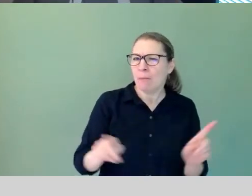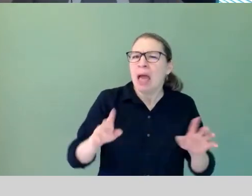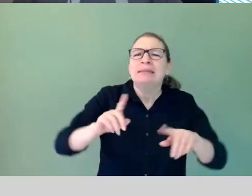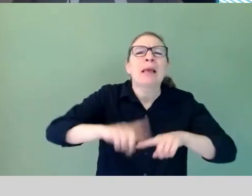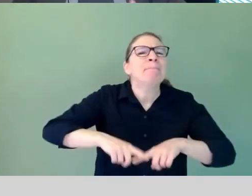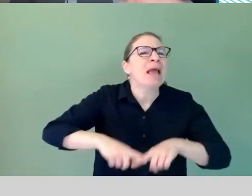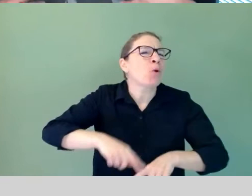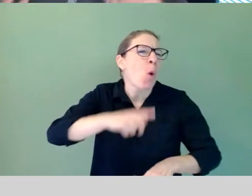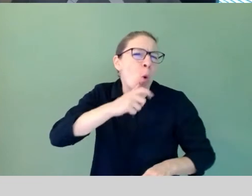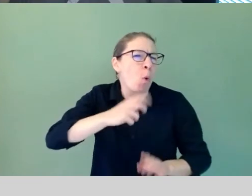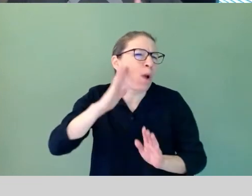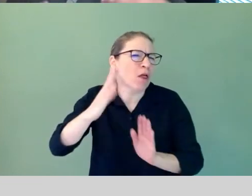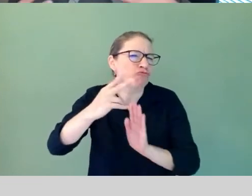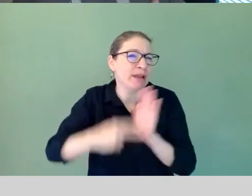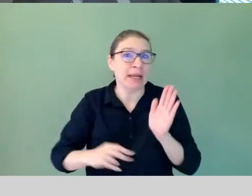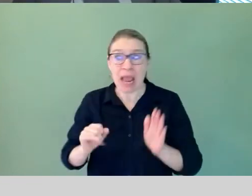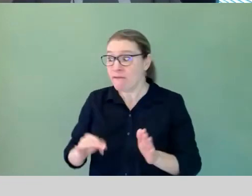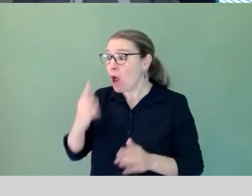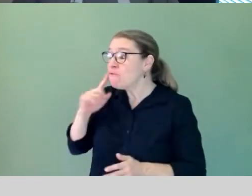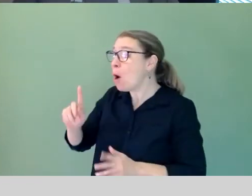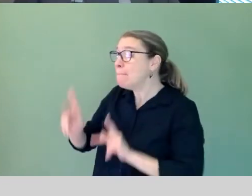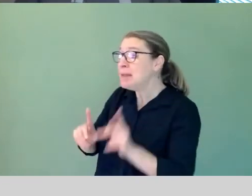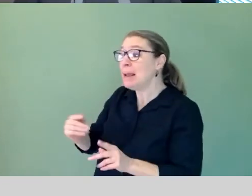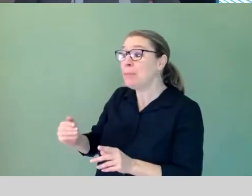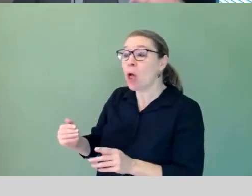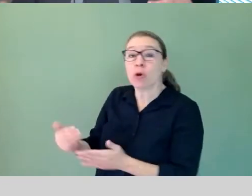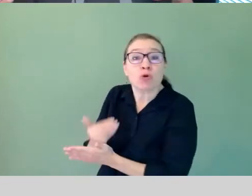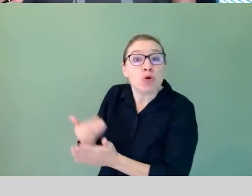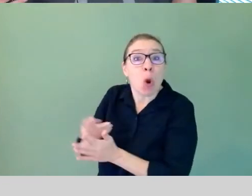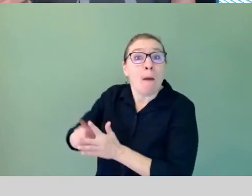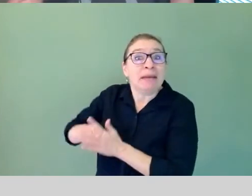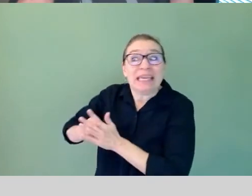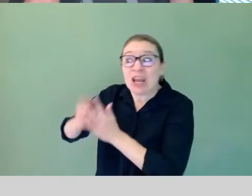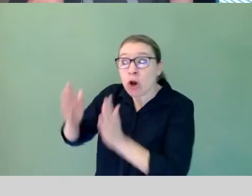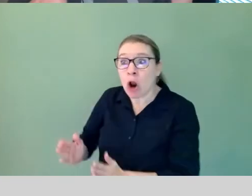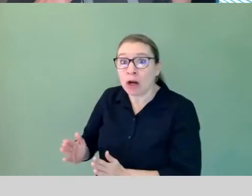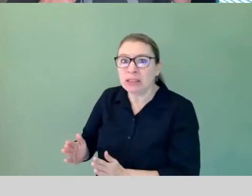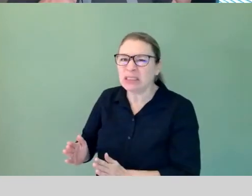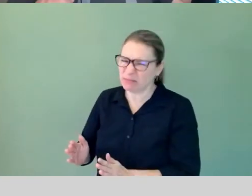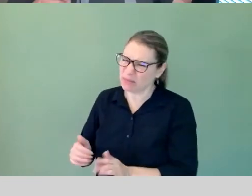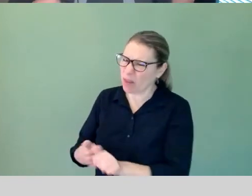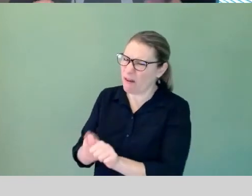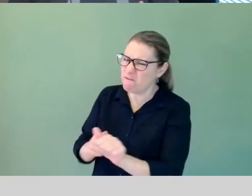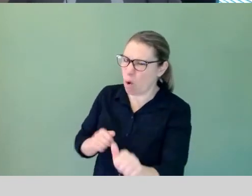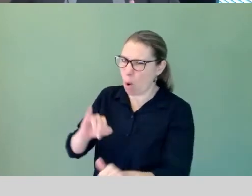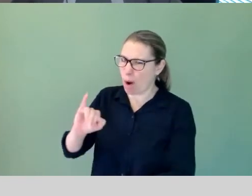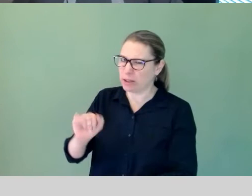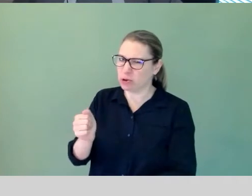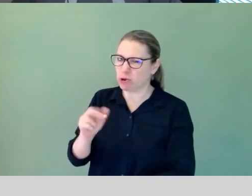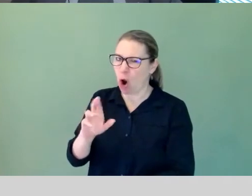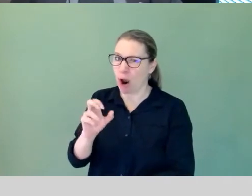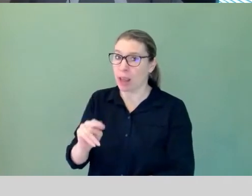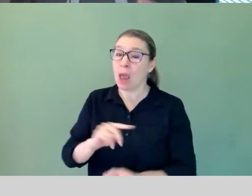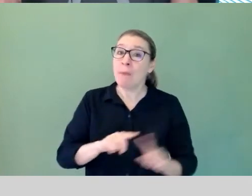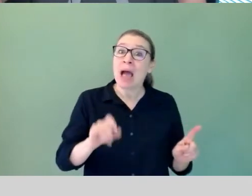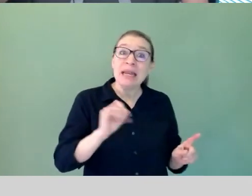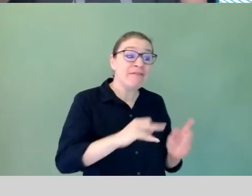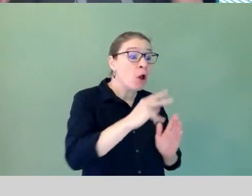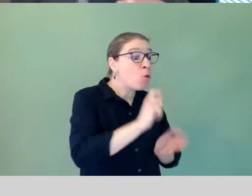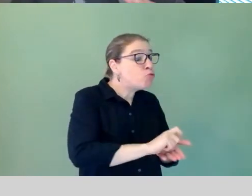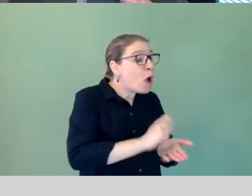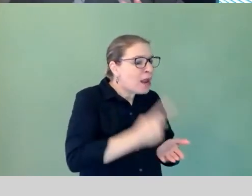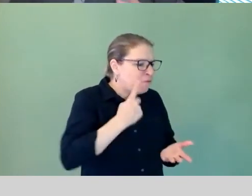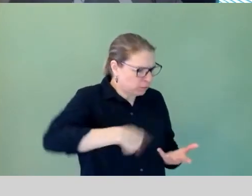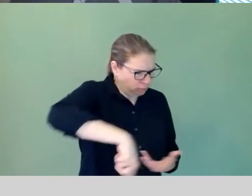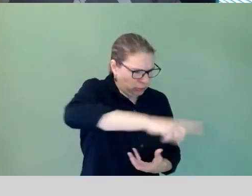brand new piece of documentation for beginners, it's not a good thing to be using it. But if you're writing this for, say, like an internal team, like this, it's